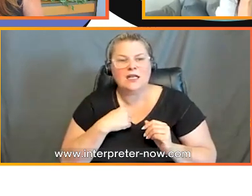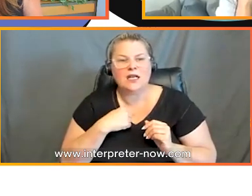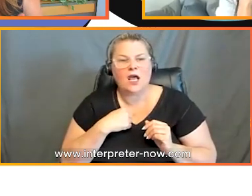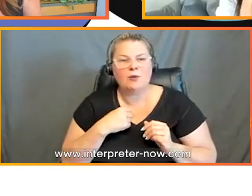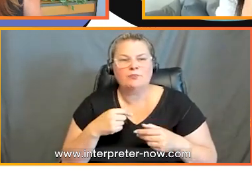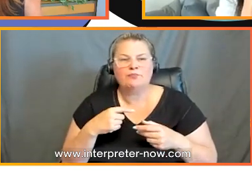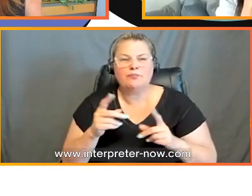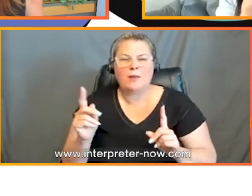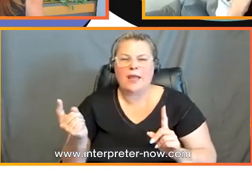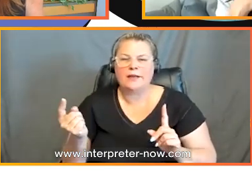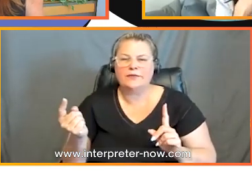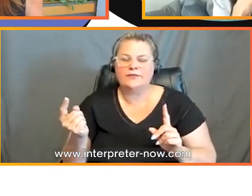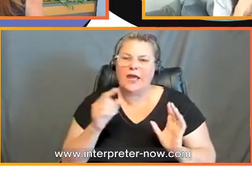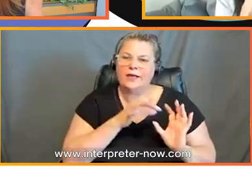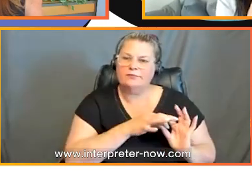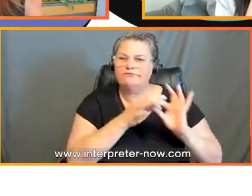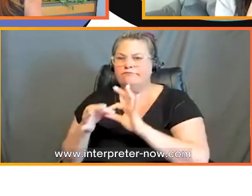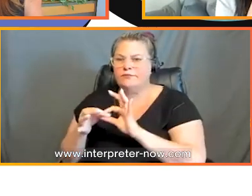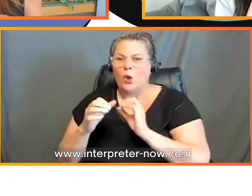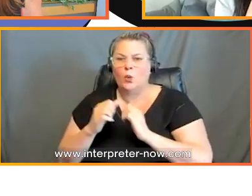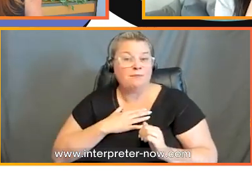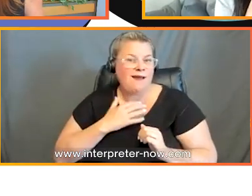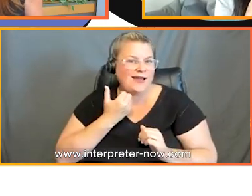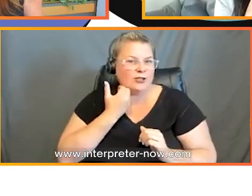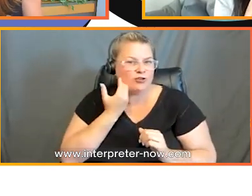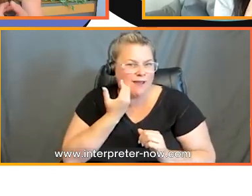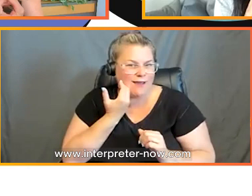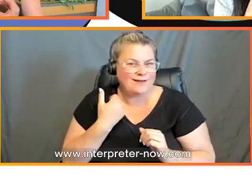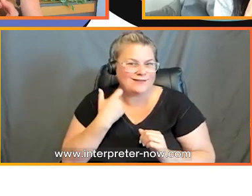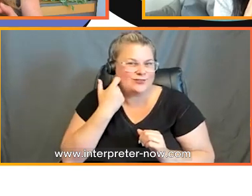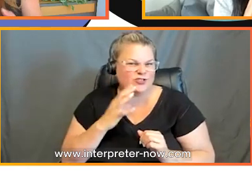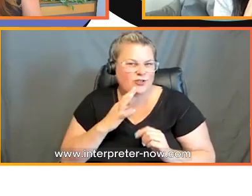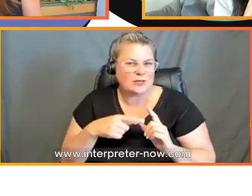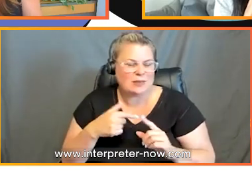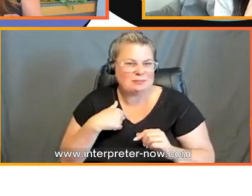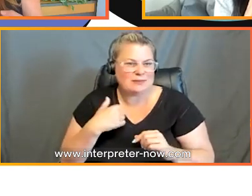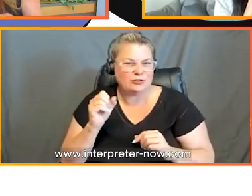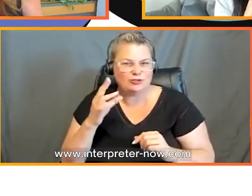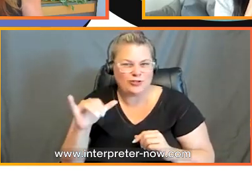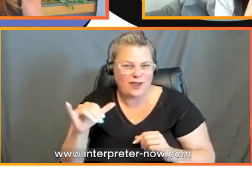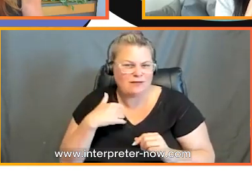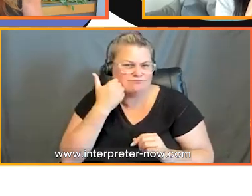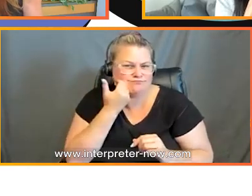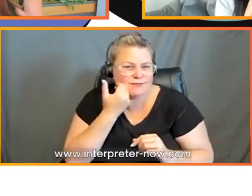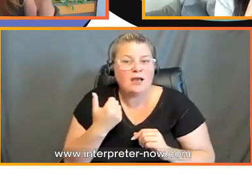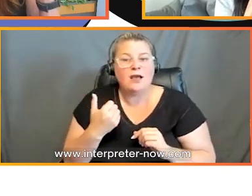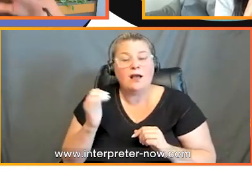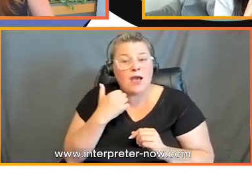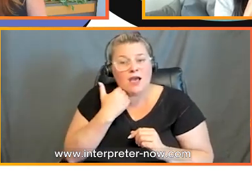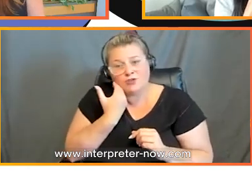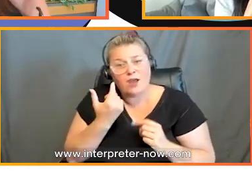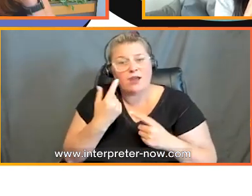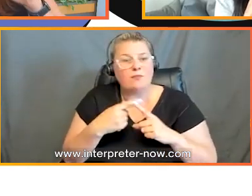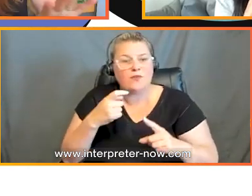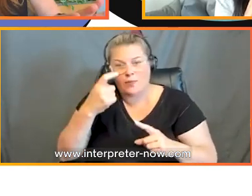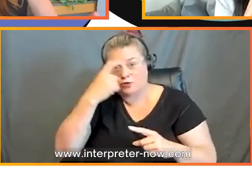So my shyness comes from the trauma of being bullied, of being shut down repeatedly, my